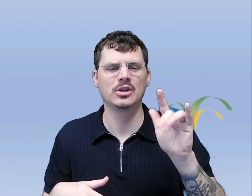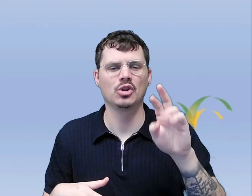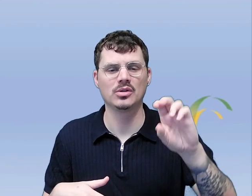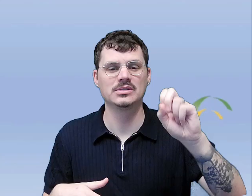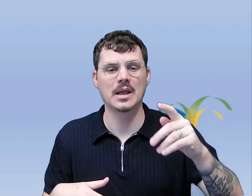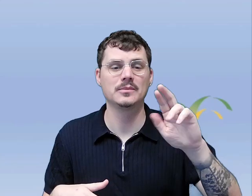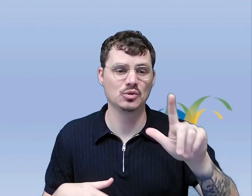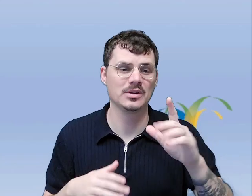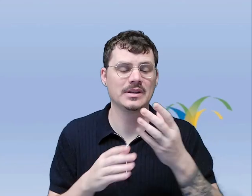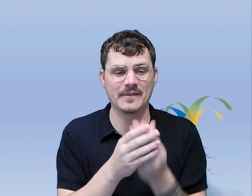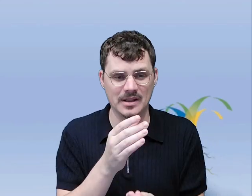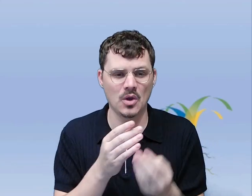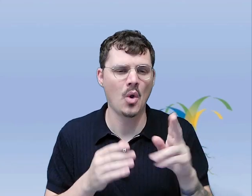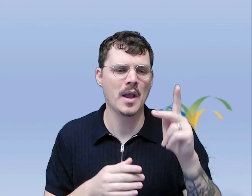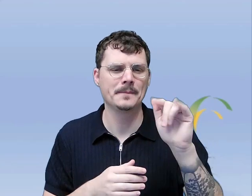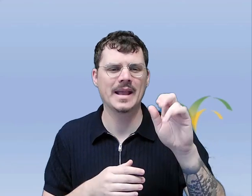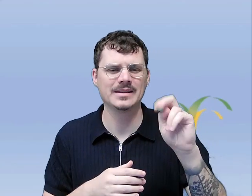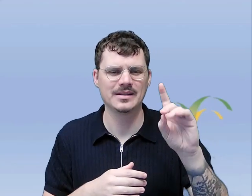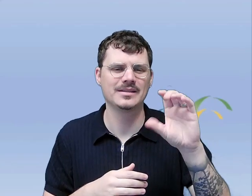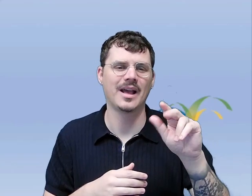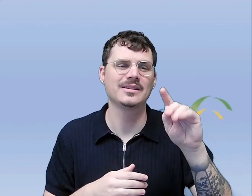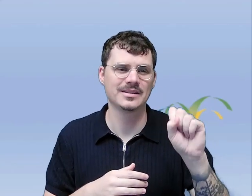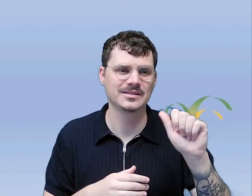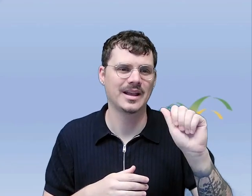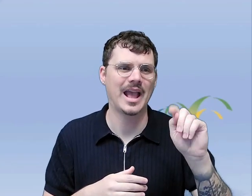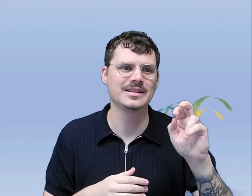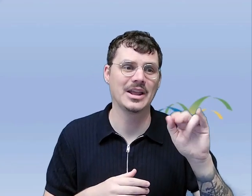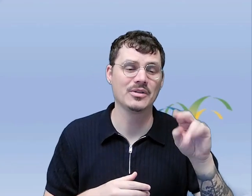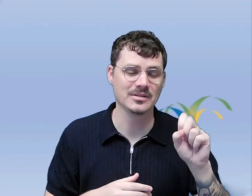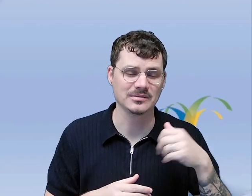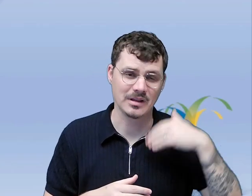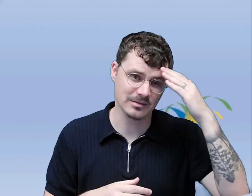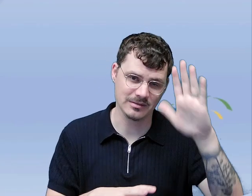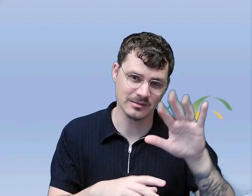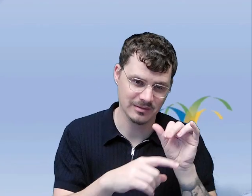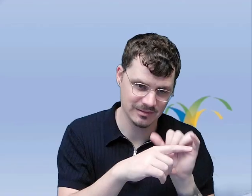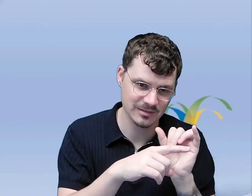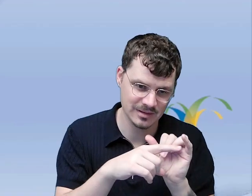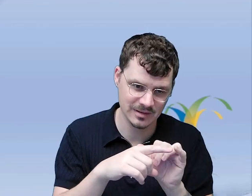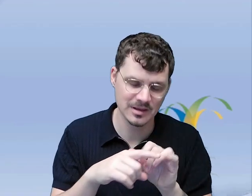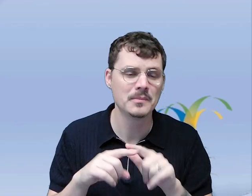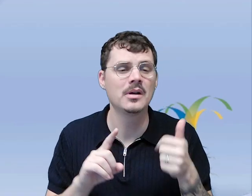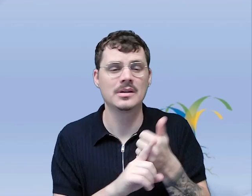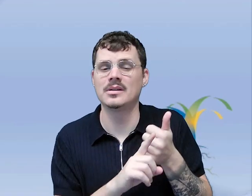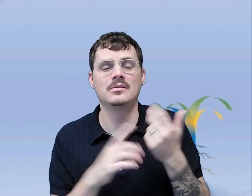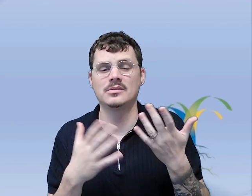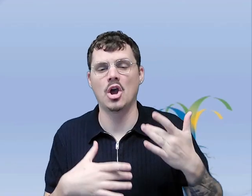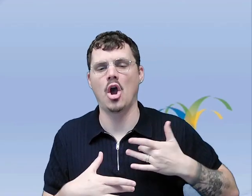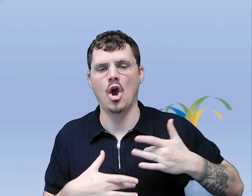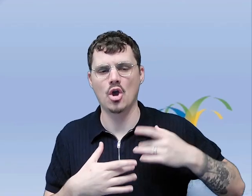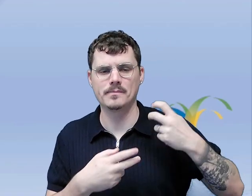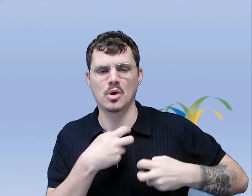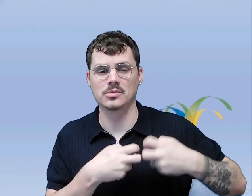ventricular septal defect or patent ductus arteriosus. Rolls right off the tongue. Those